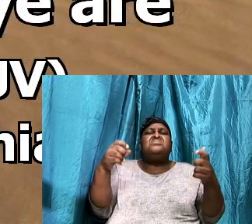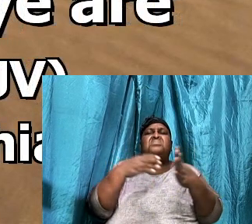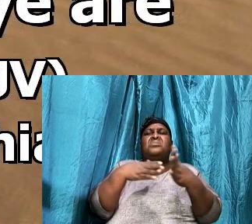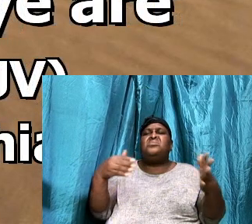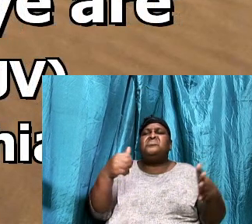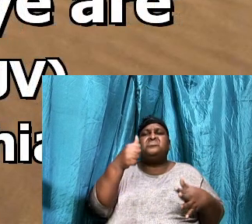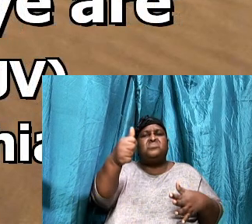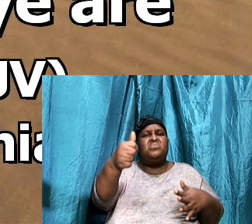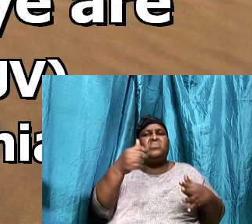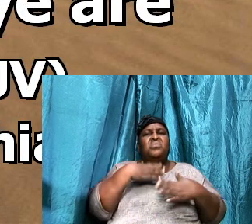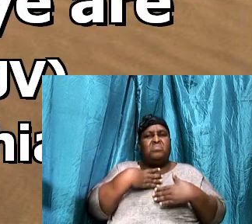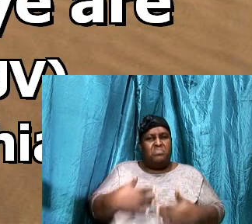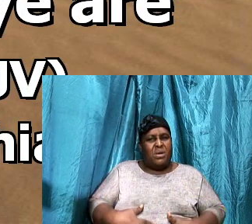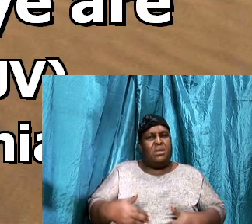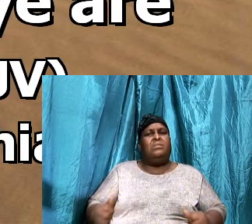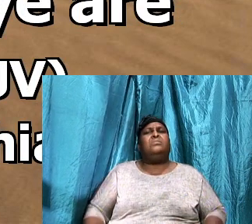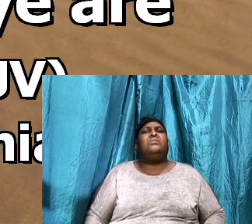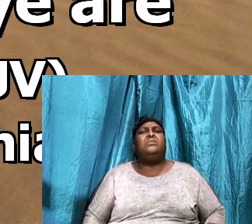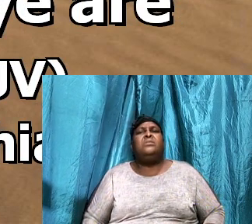What?